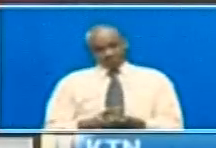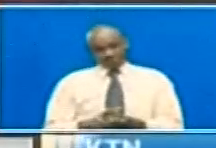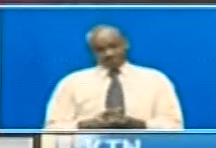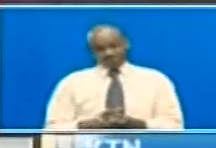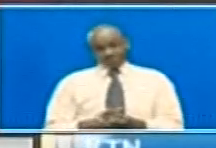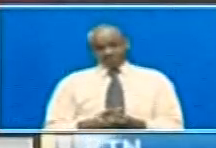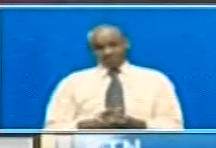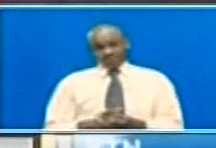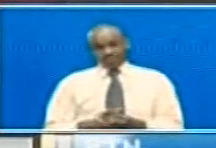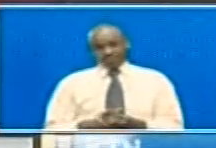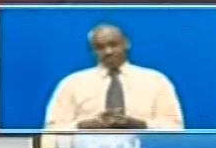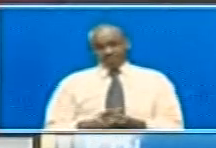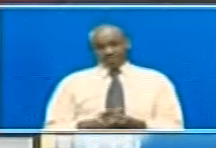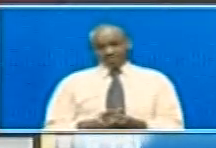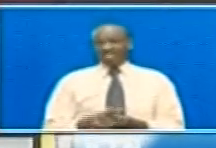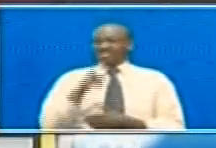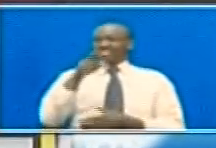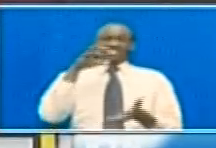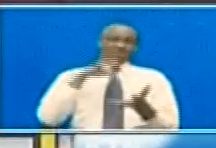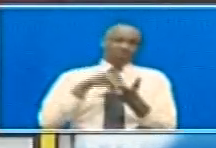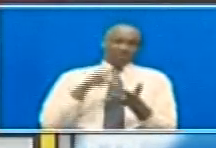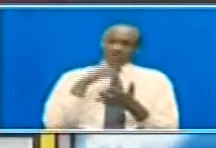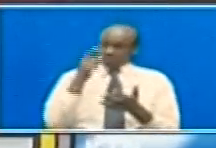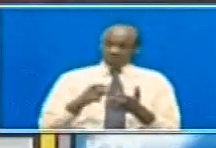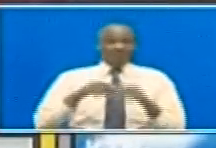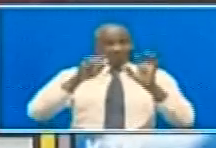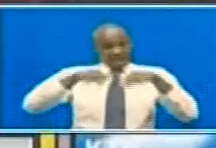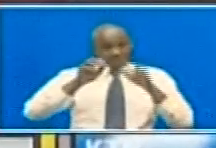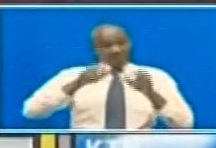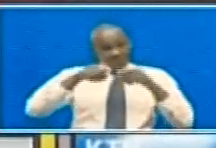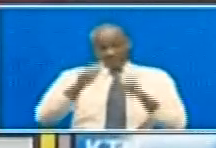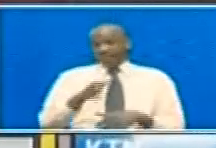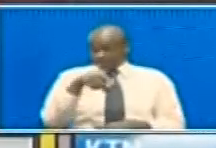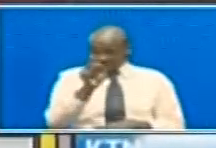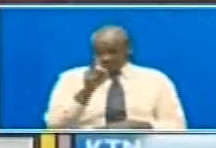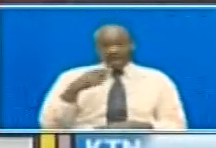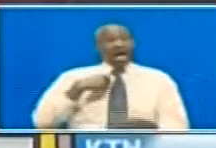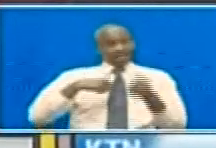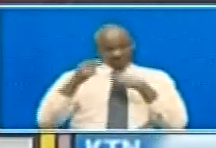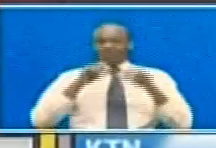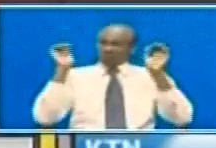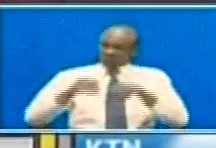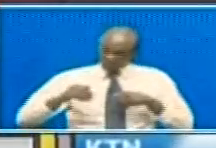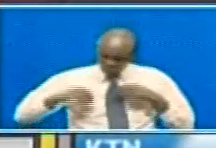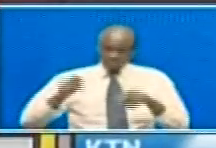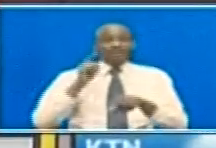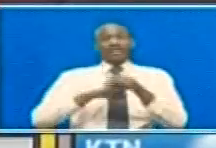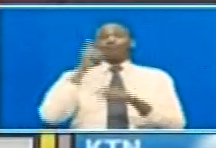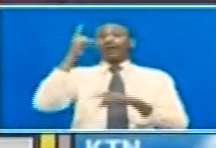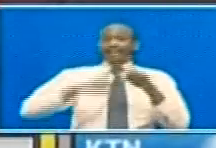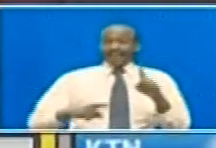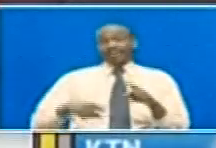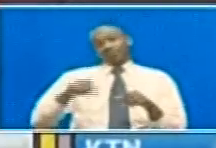It's an unfortunate situation where a farmer gets into an activity and at the end of 1 year of